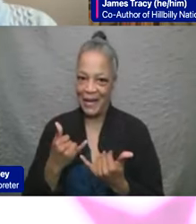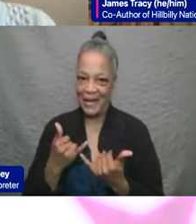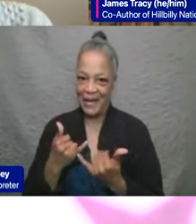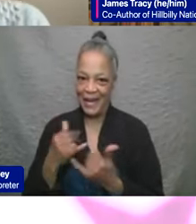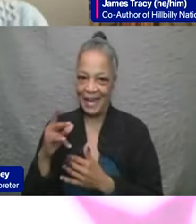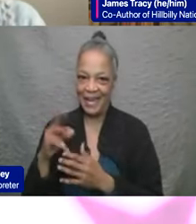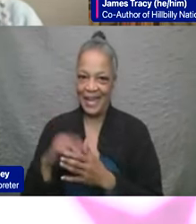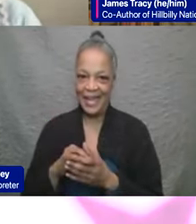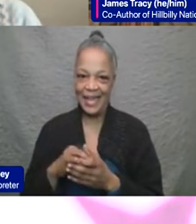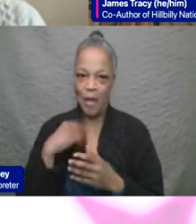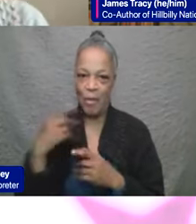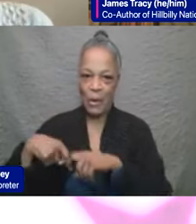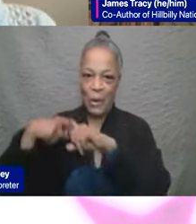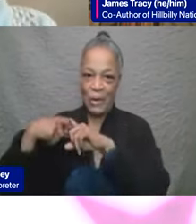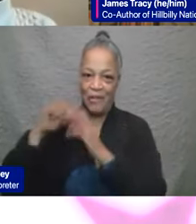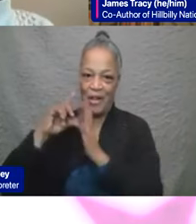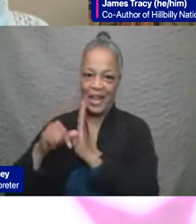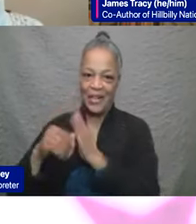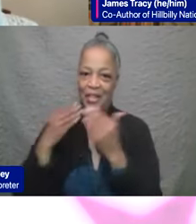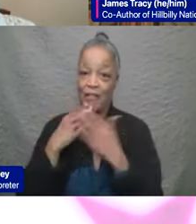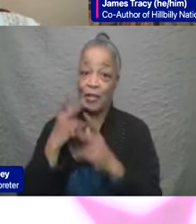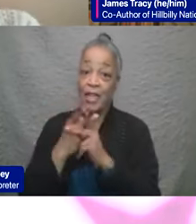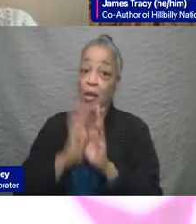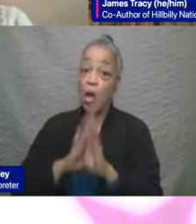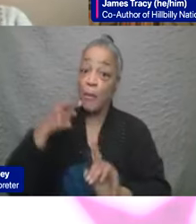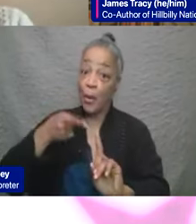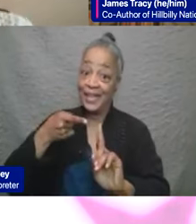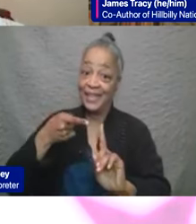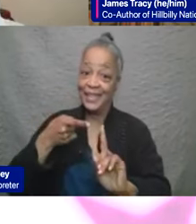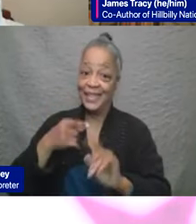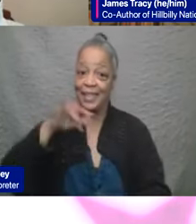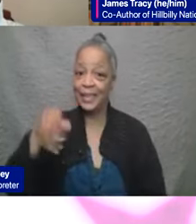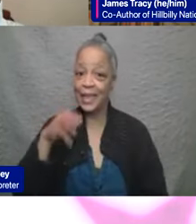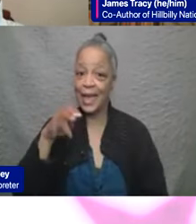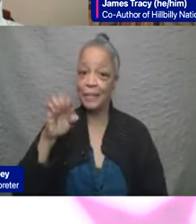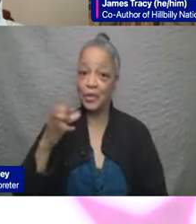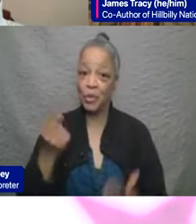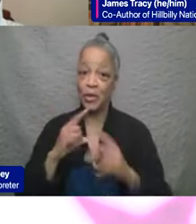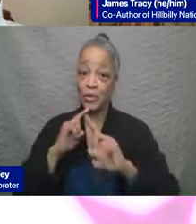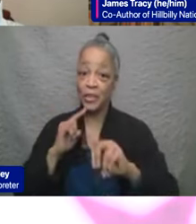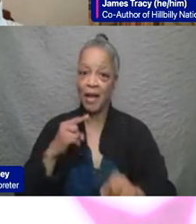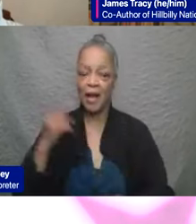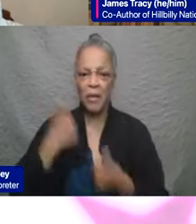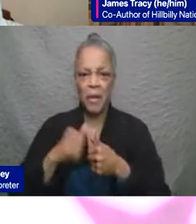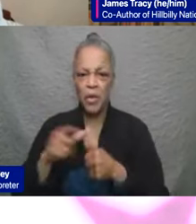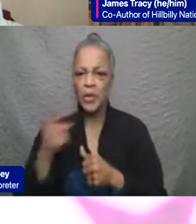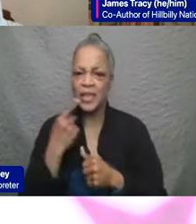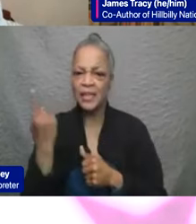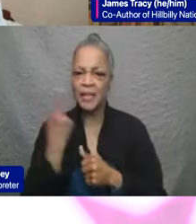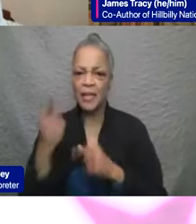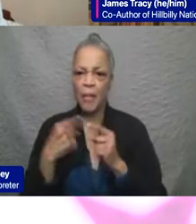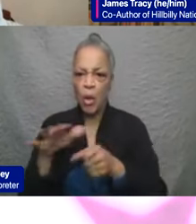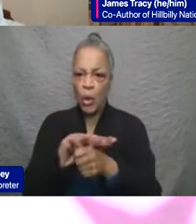my question for a little bit later. Thank you for keeping me on point. James, would you like to respond? And I remember you said something about the